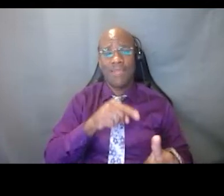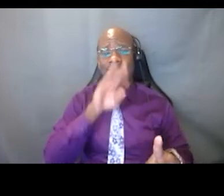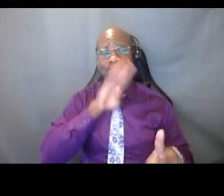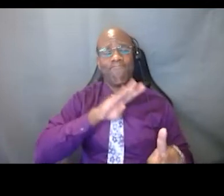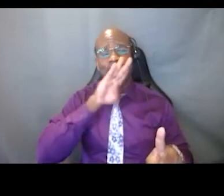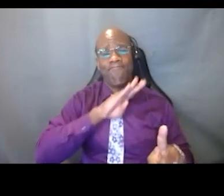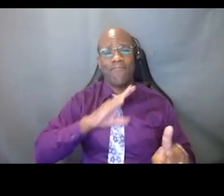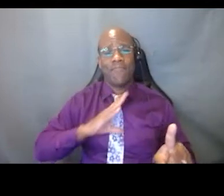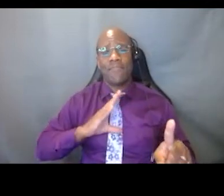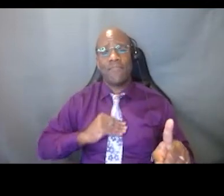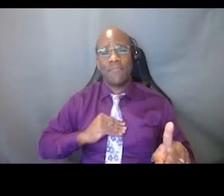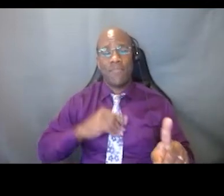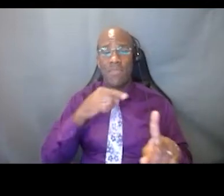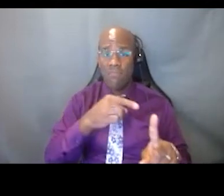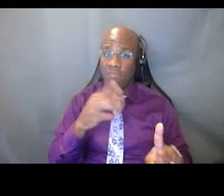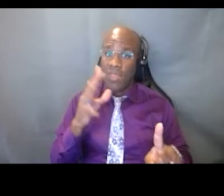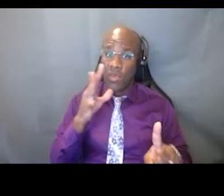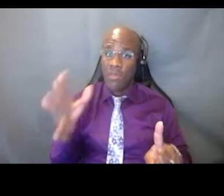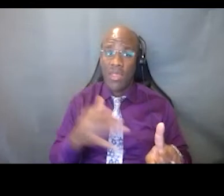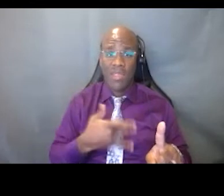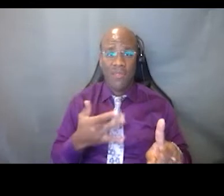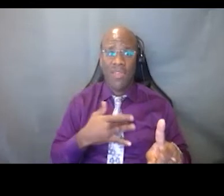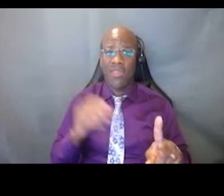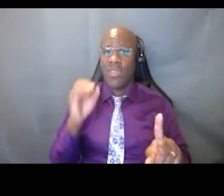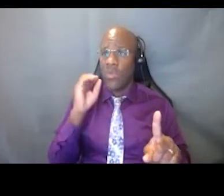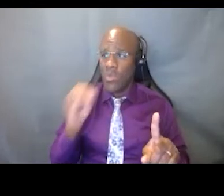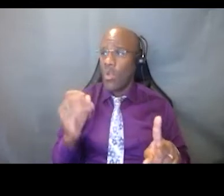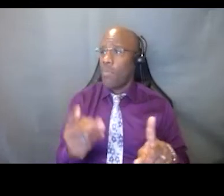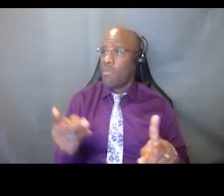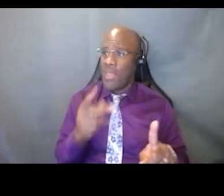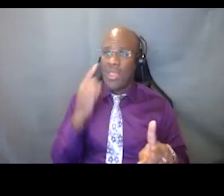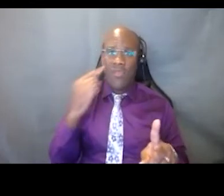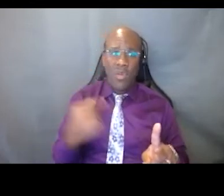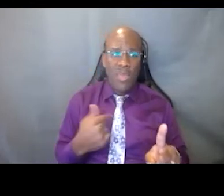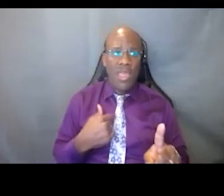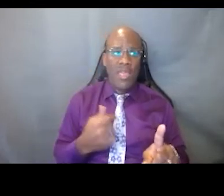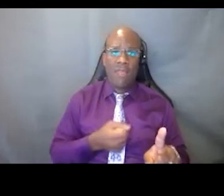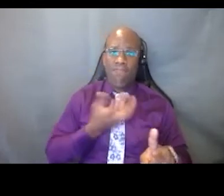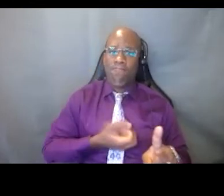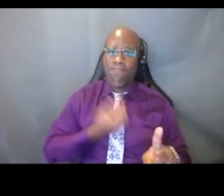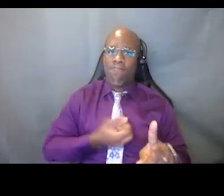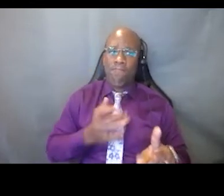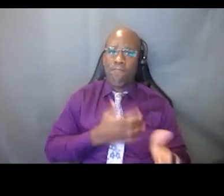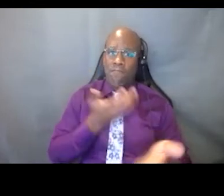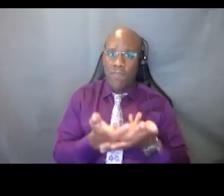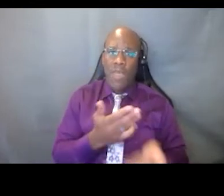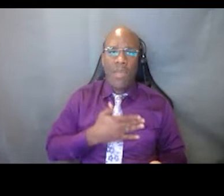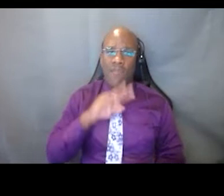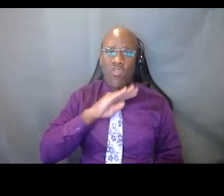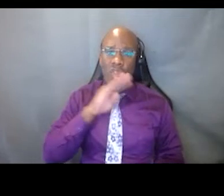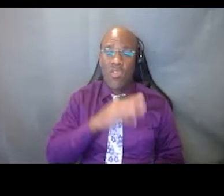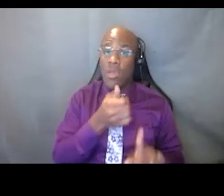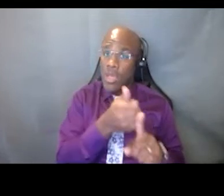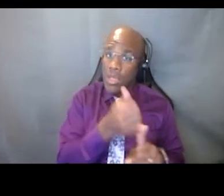felt like there was not a space for her to be able to come and express her frustration. She herself has been